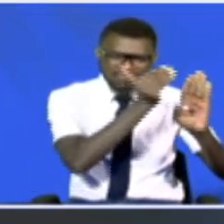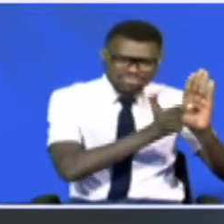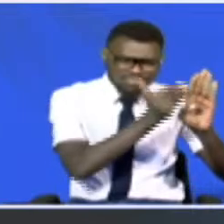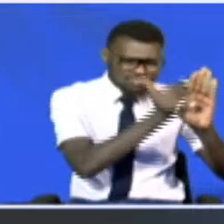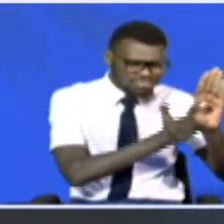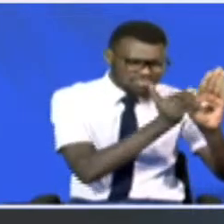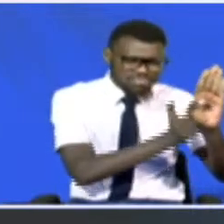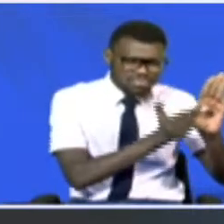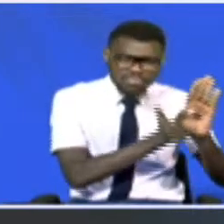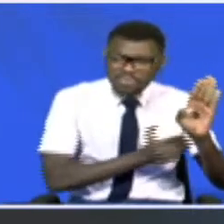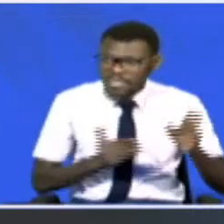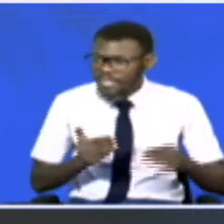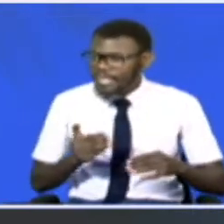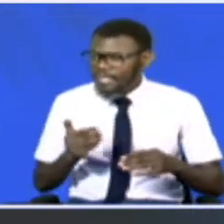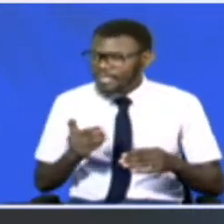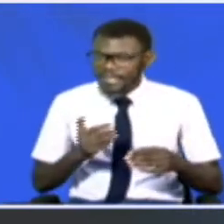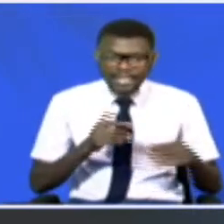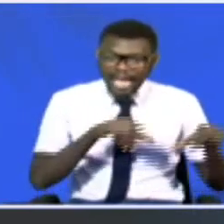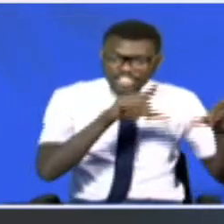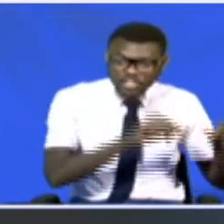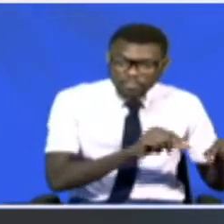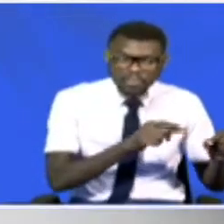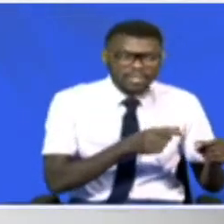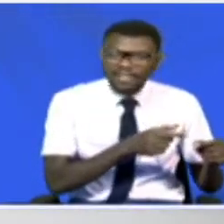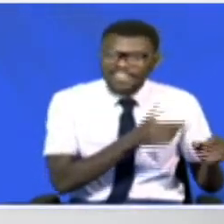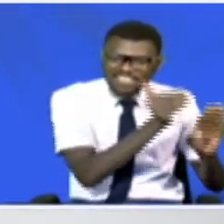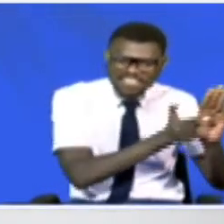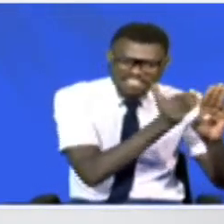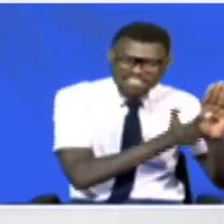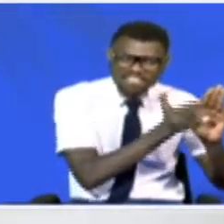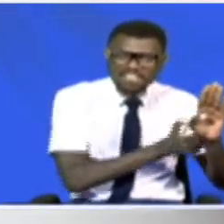I know a guy who can do it at a cheaper cost.